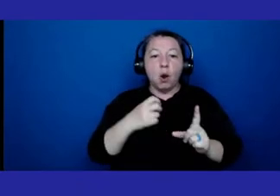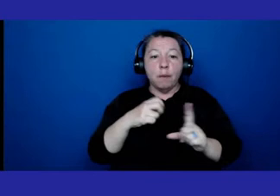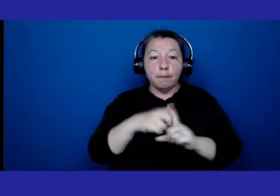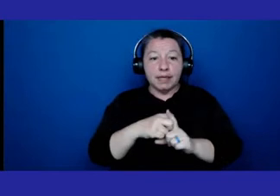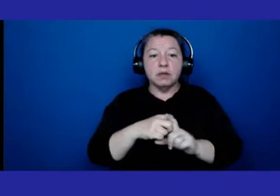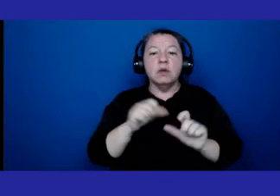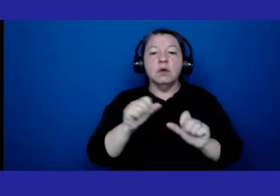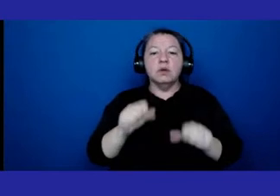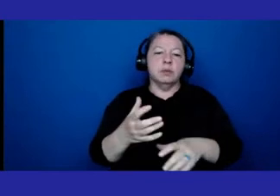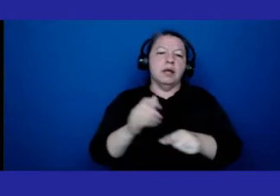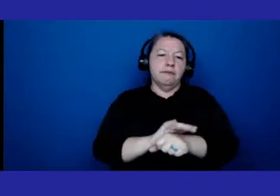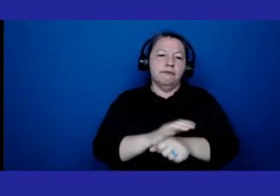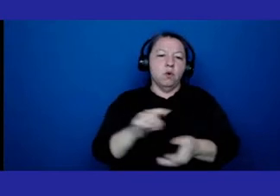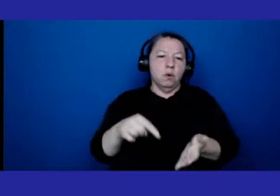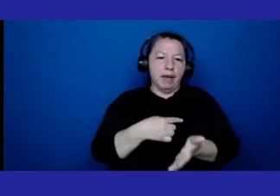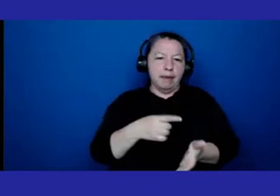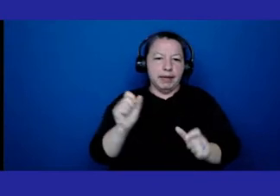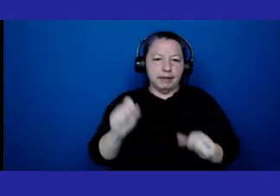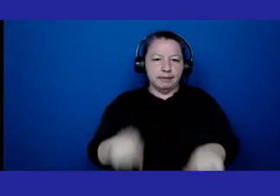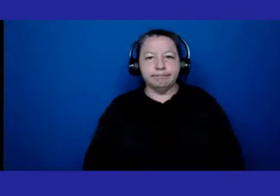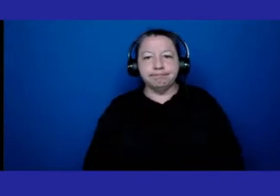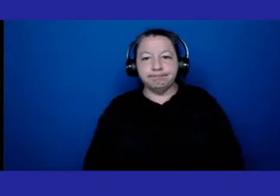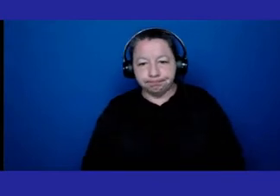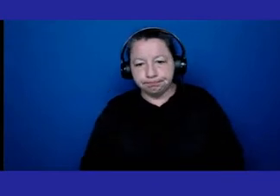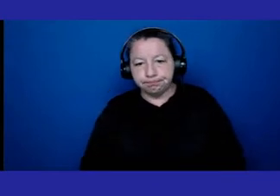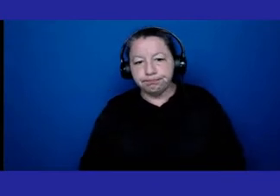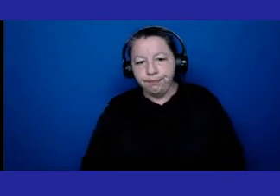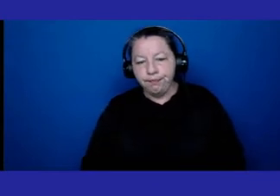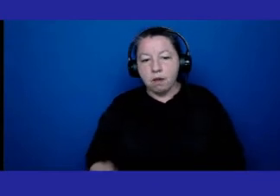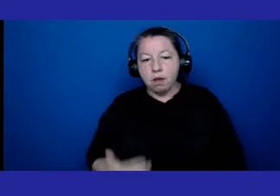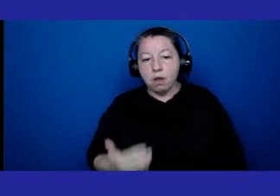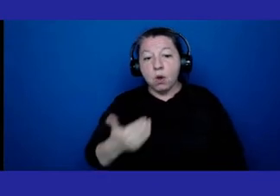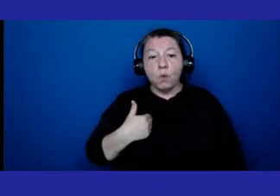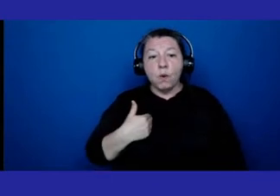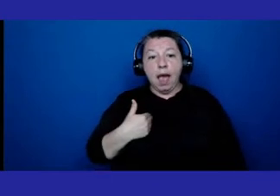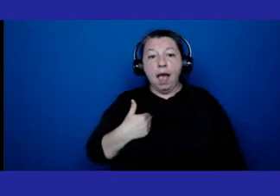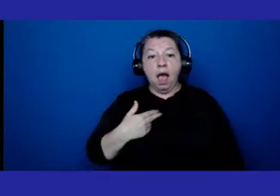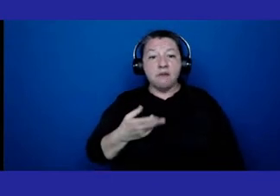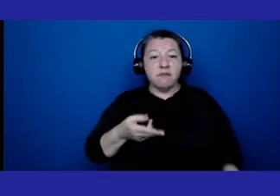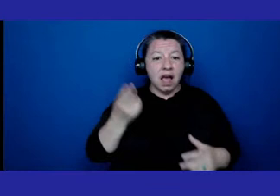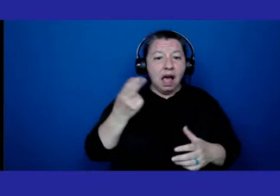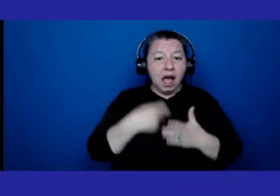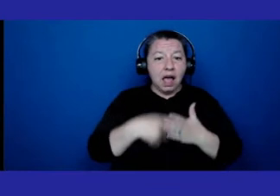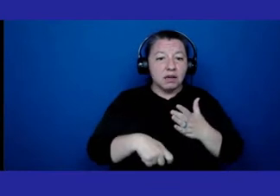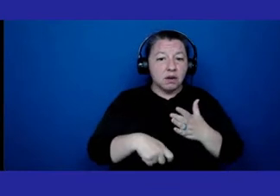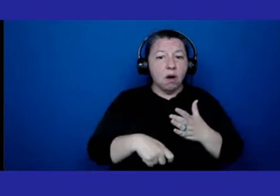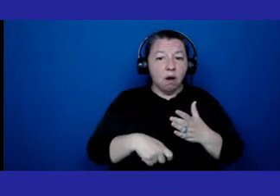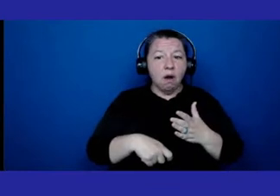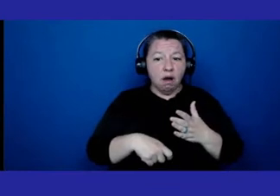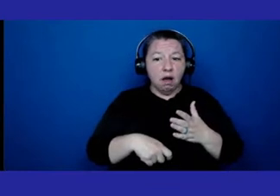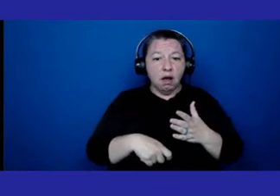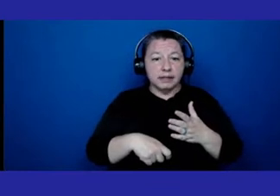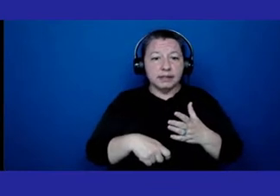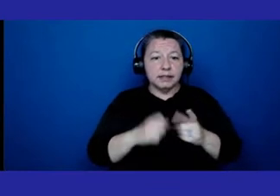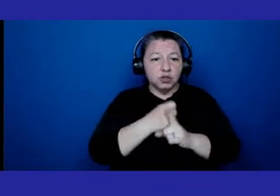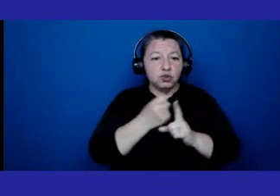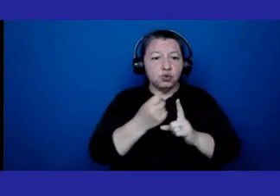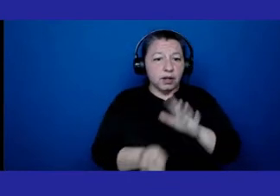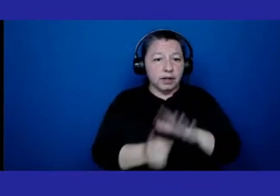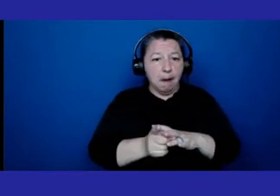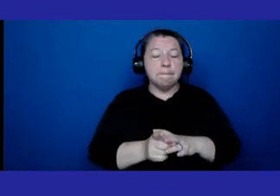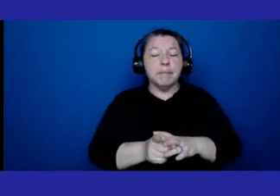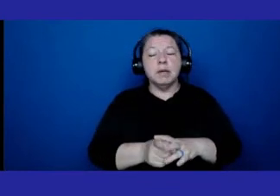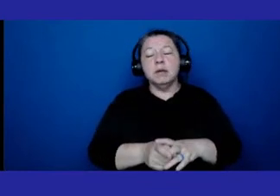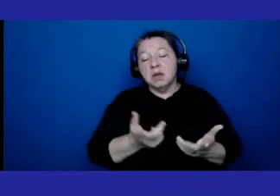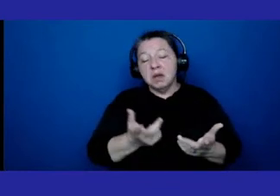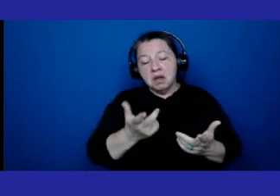full payments. And we do have high cost outliers that we have to work, and these take a little bit